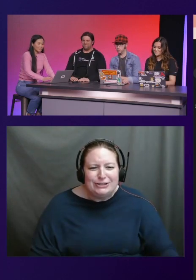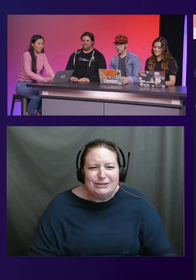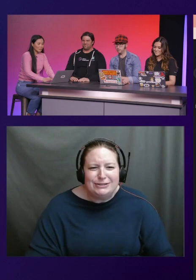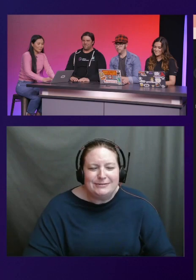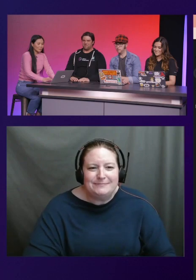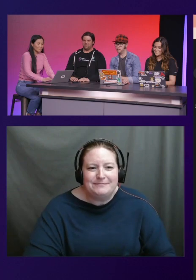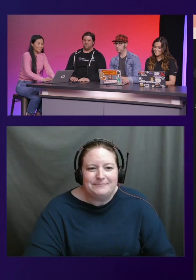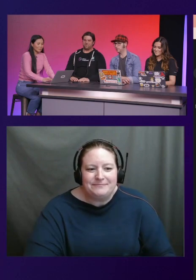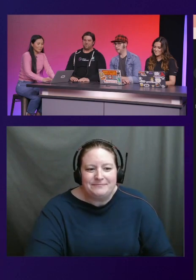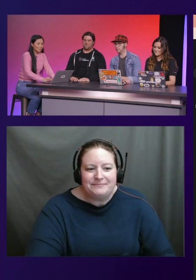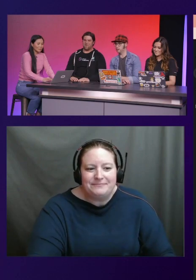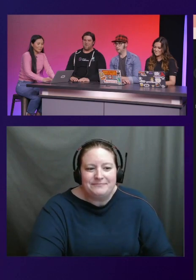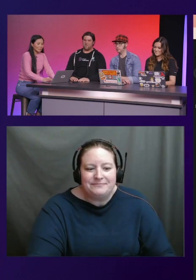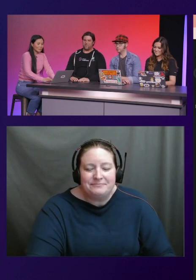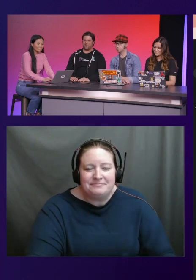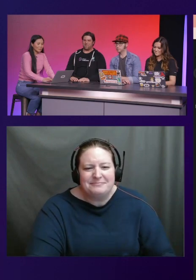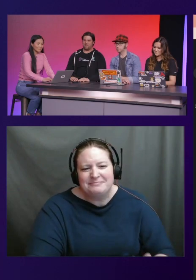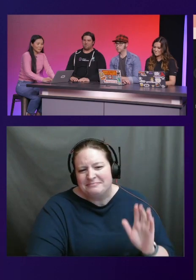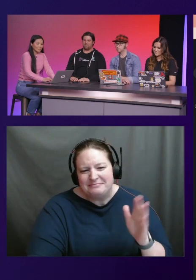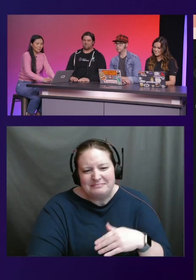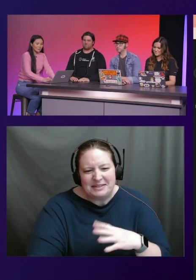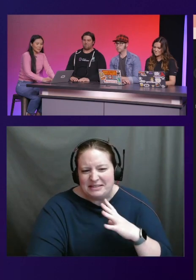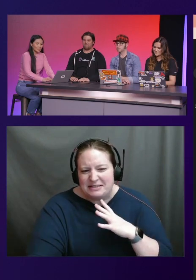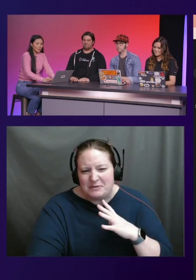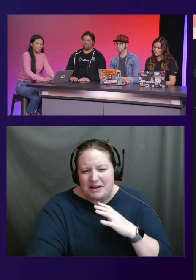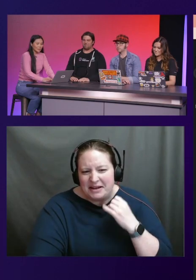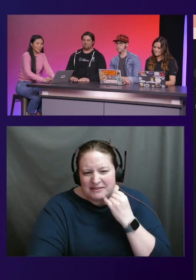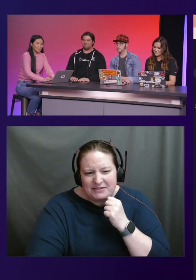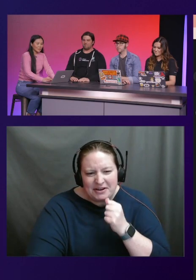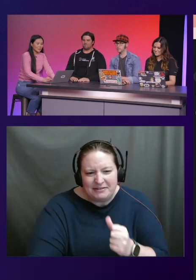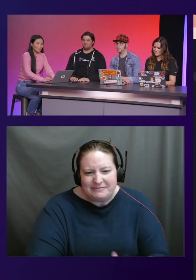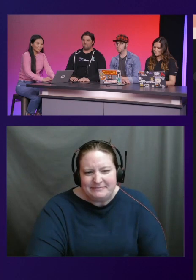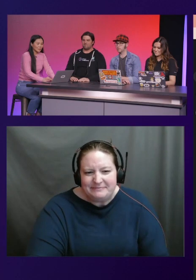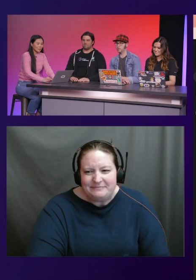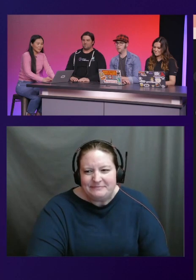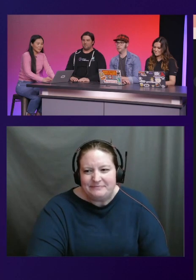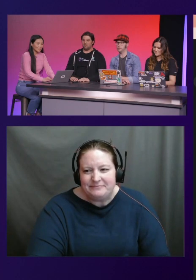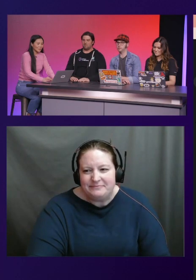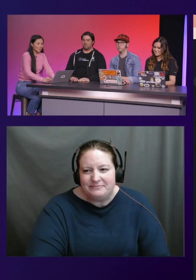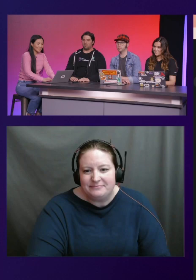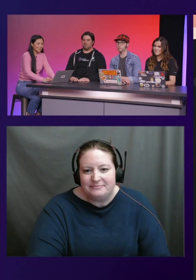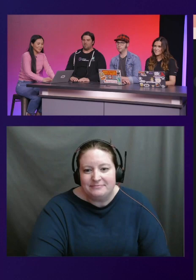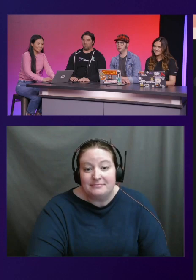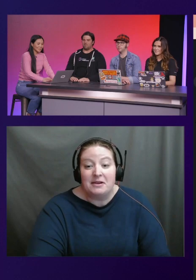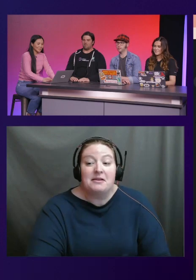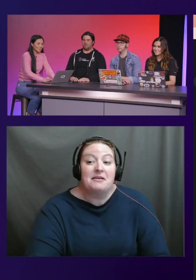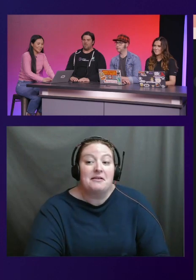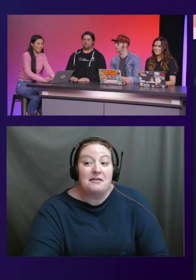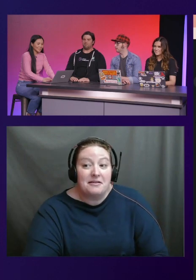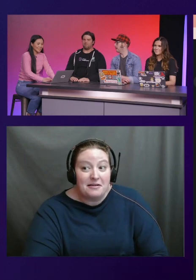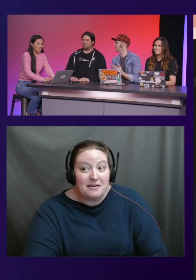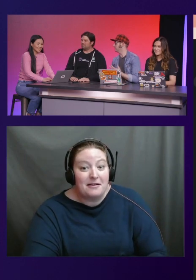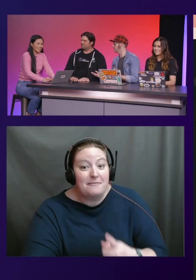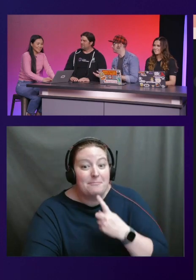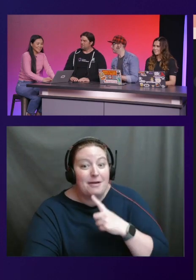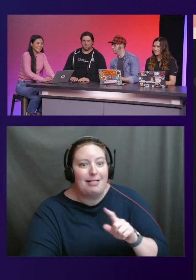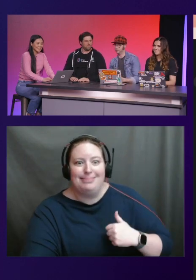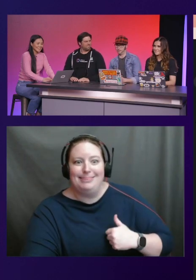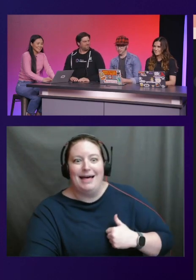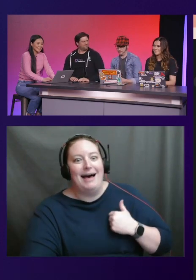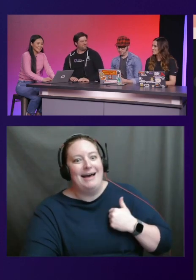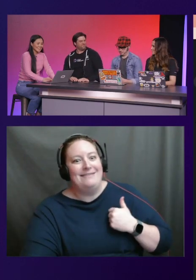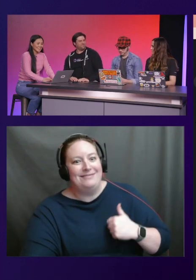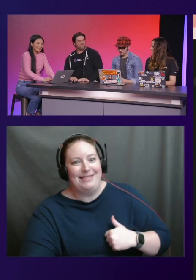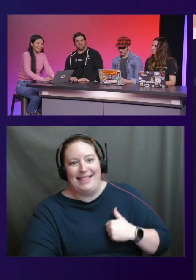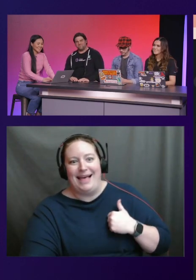don't know. It's okay if not. Let's see. There we go. Look at that. Perfect. Live. Thank you.